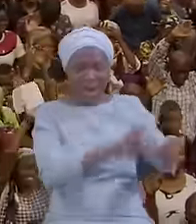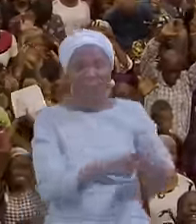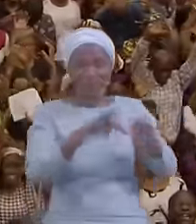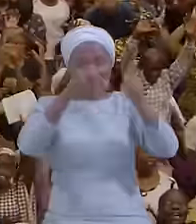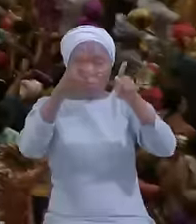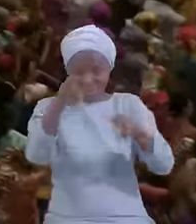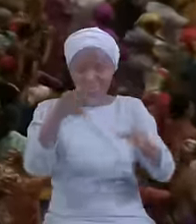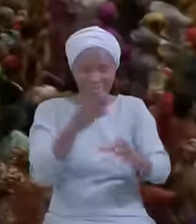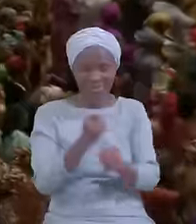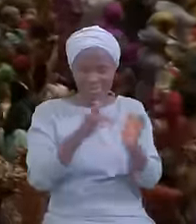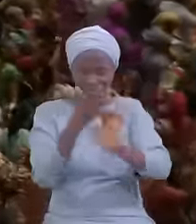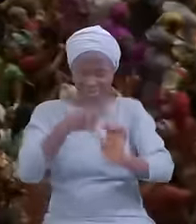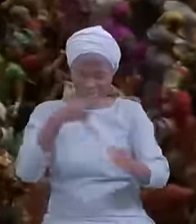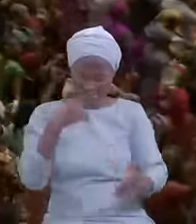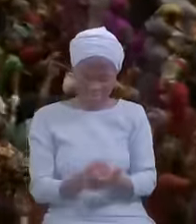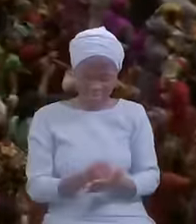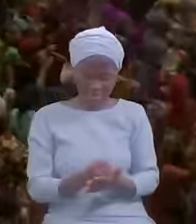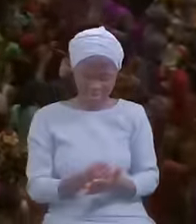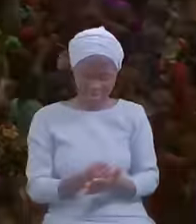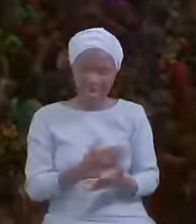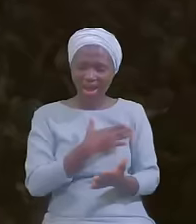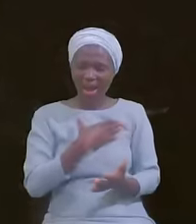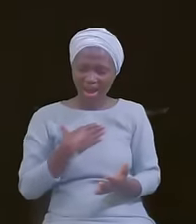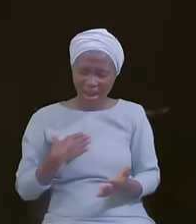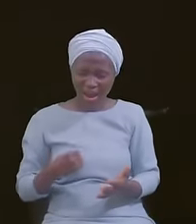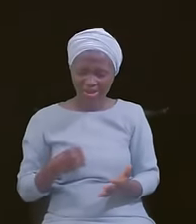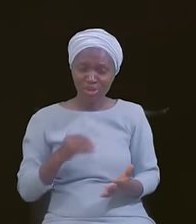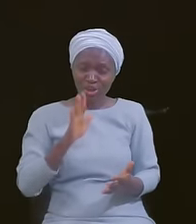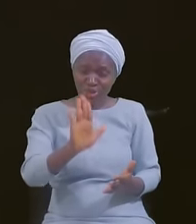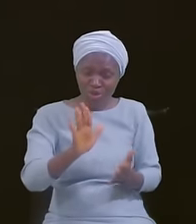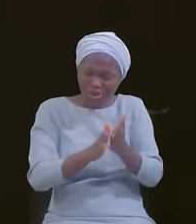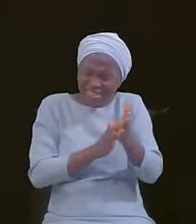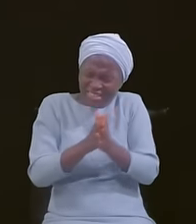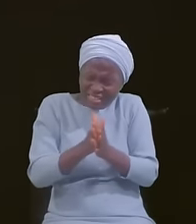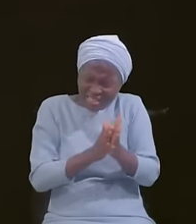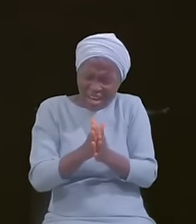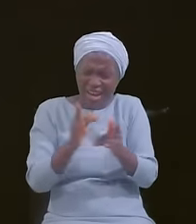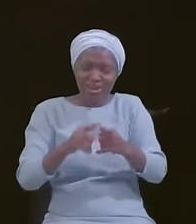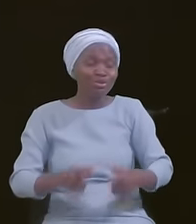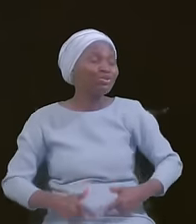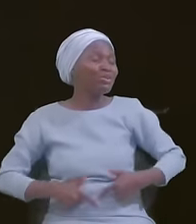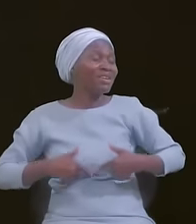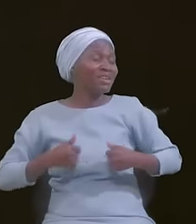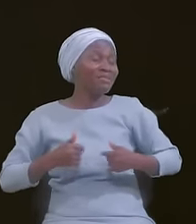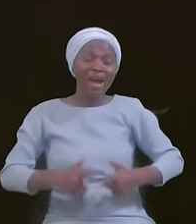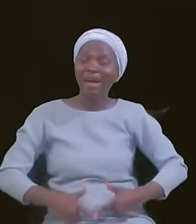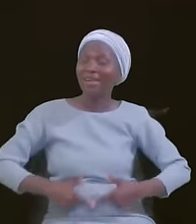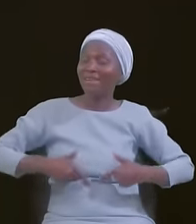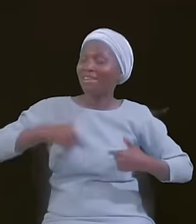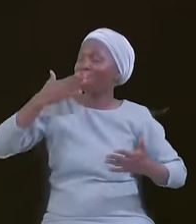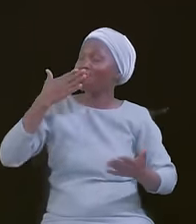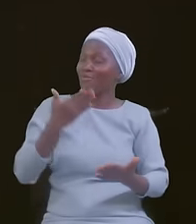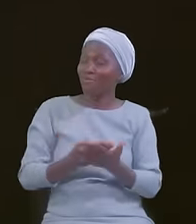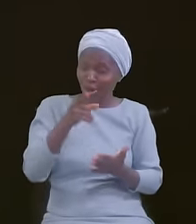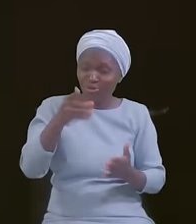you have got. And the desire to live and live and live well, you've